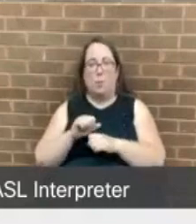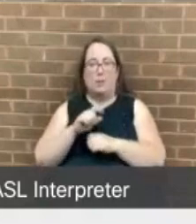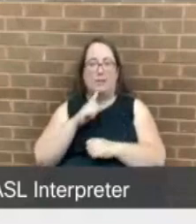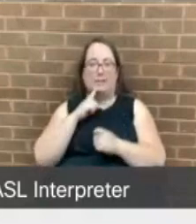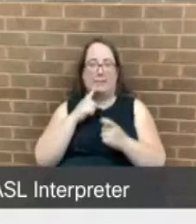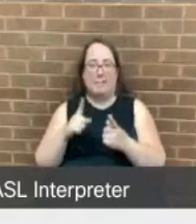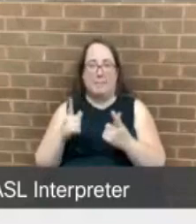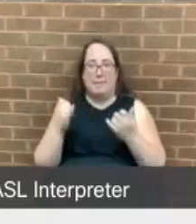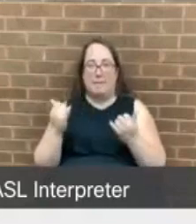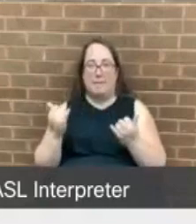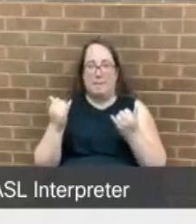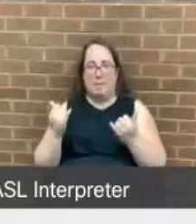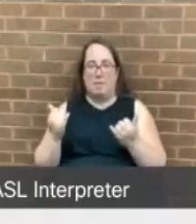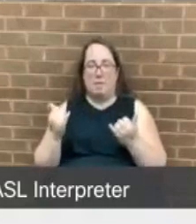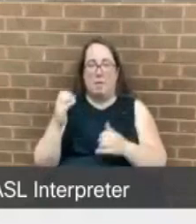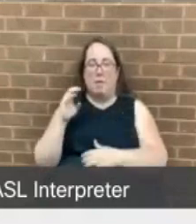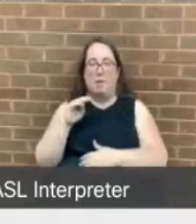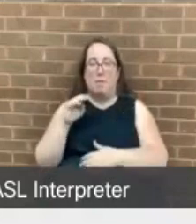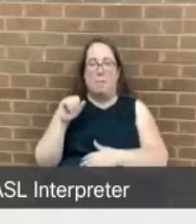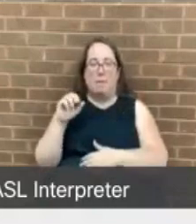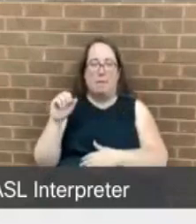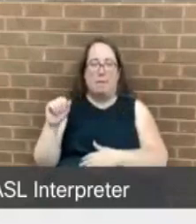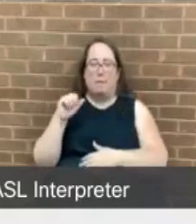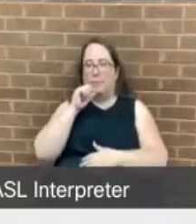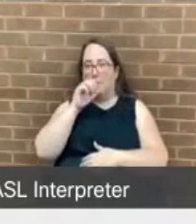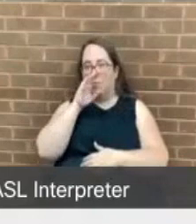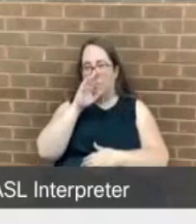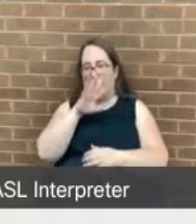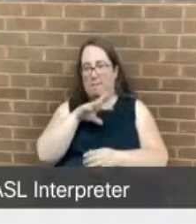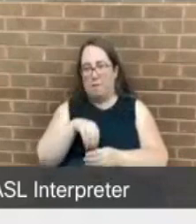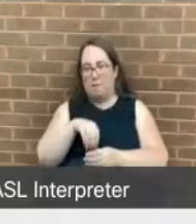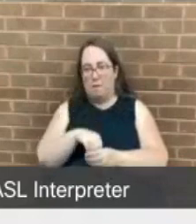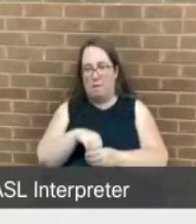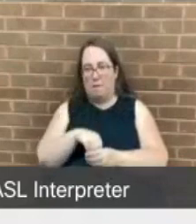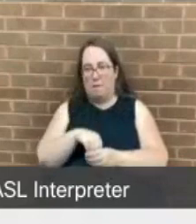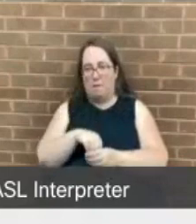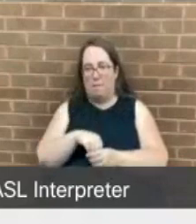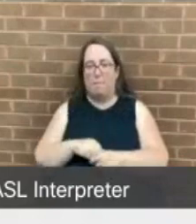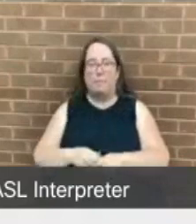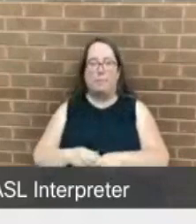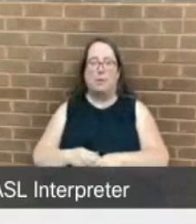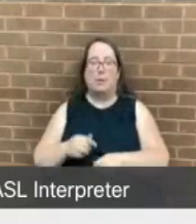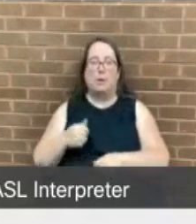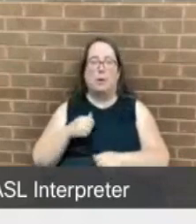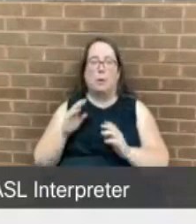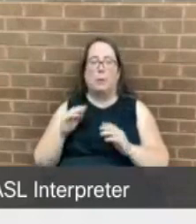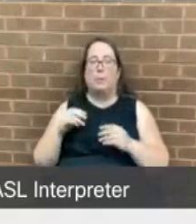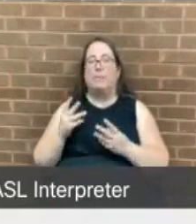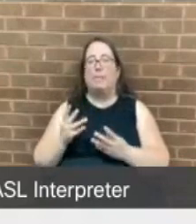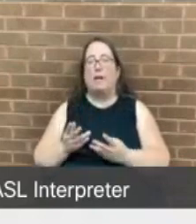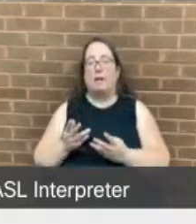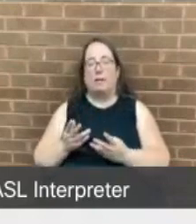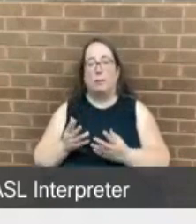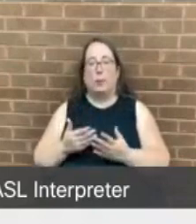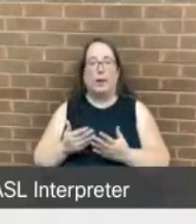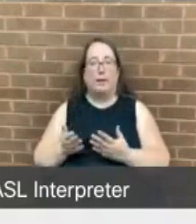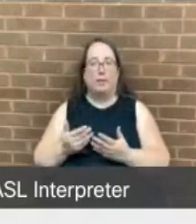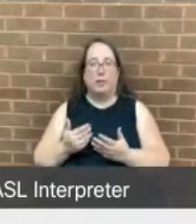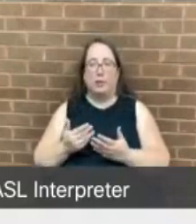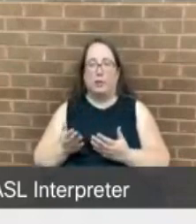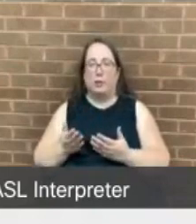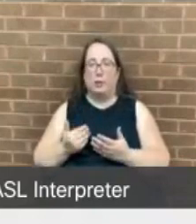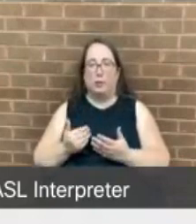underway. MAA is not directly involved in that study. We will provide whatever